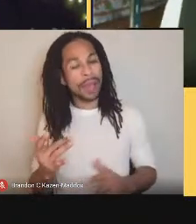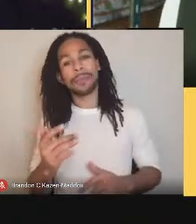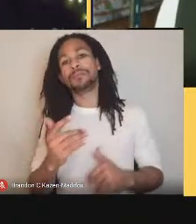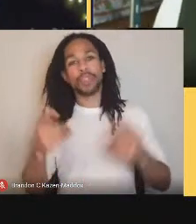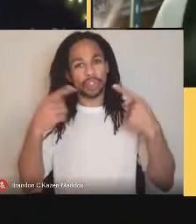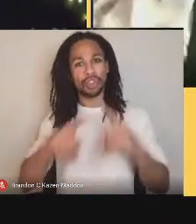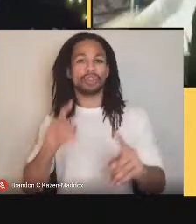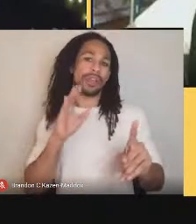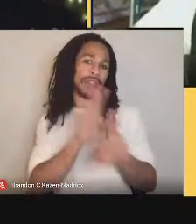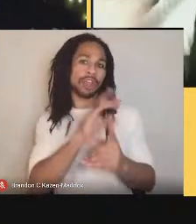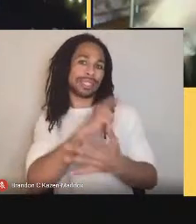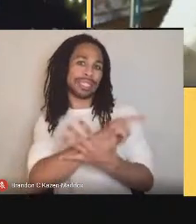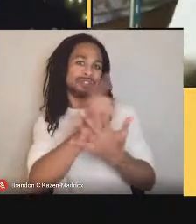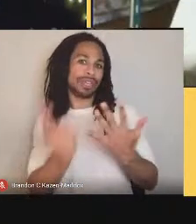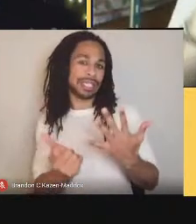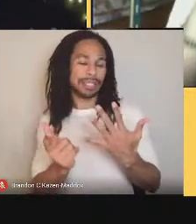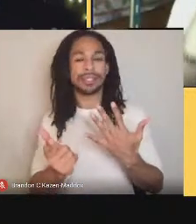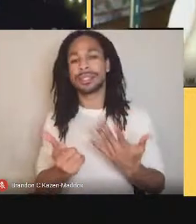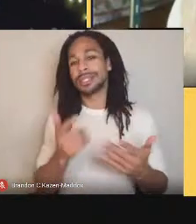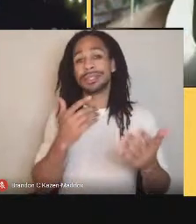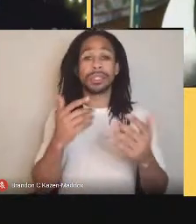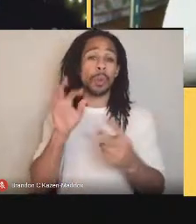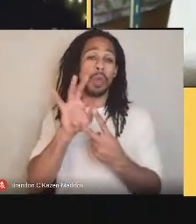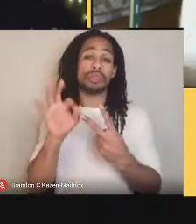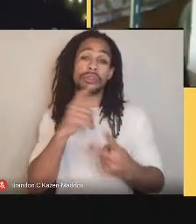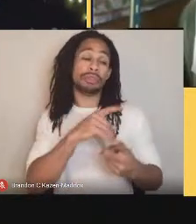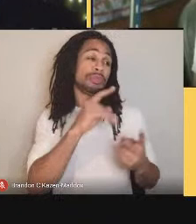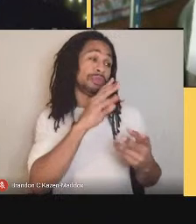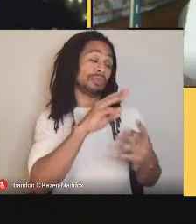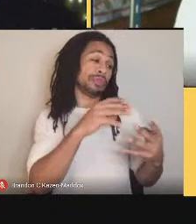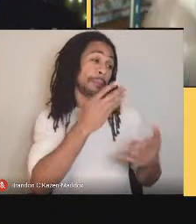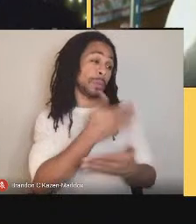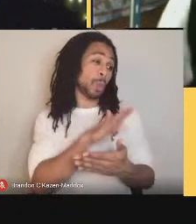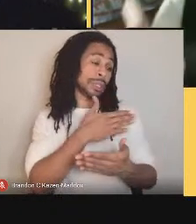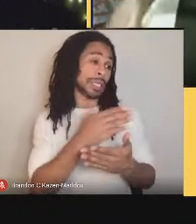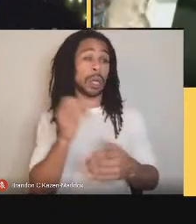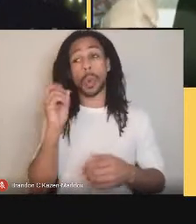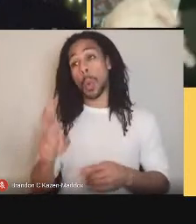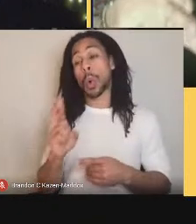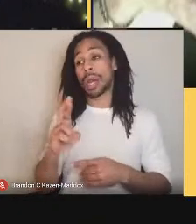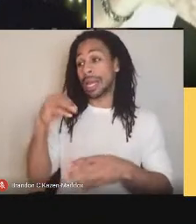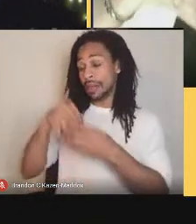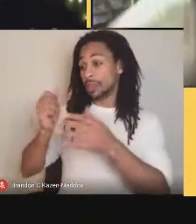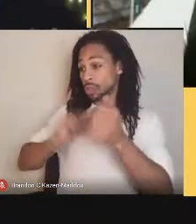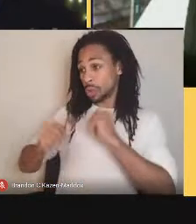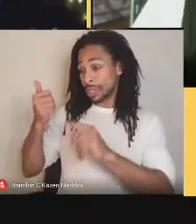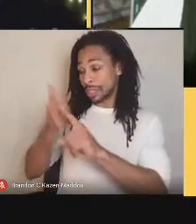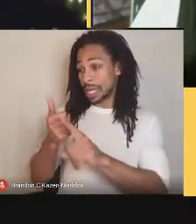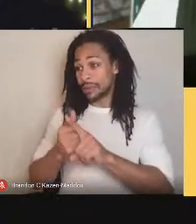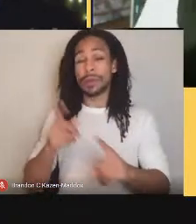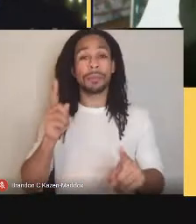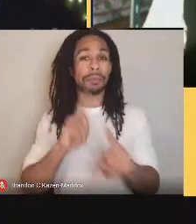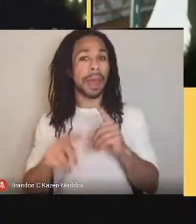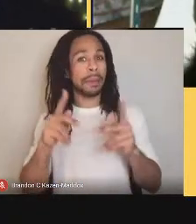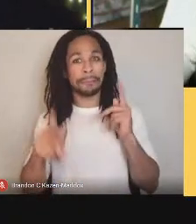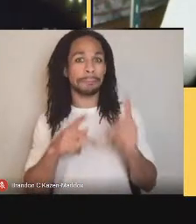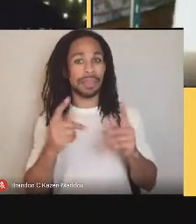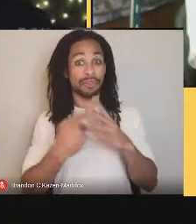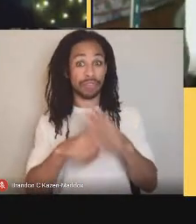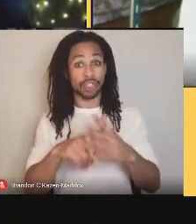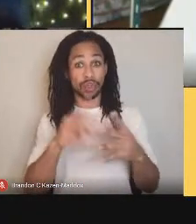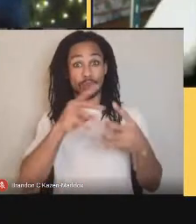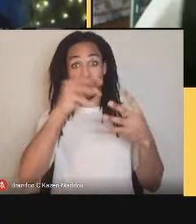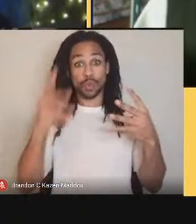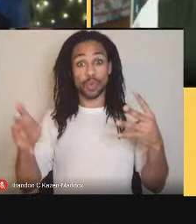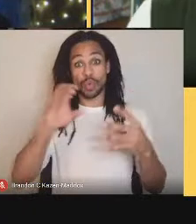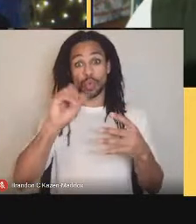during a series, whether it's in the score and the theme itself. And had we used the original one, people would have thought they were stepping into the depths of hell, you know,